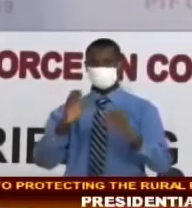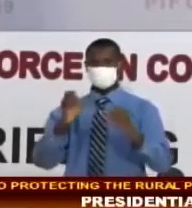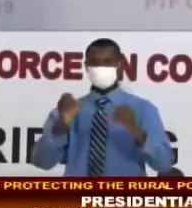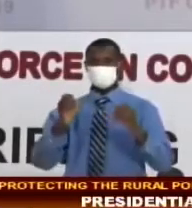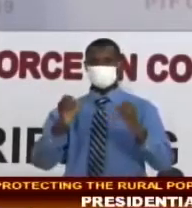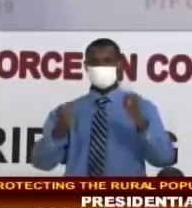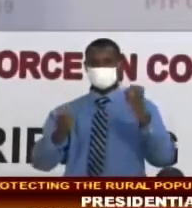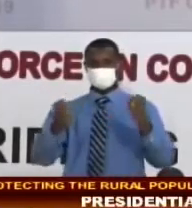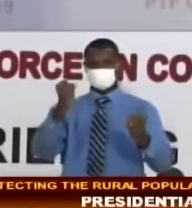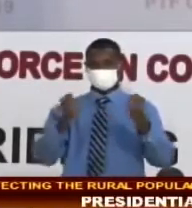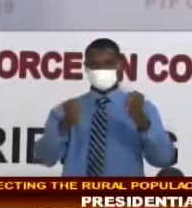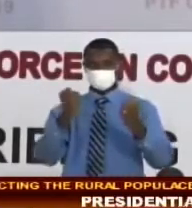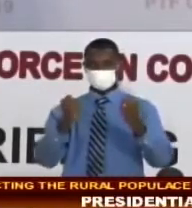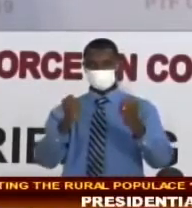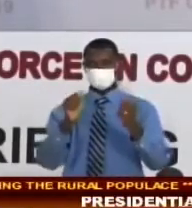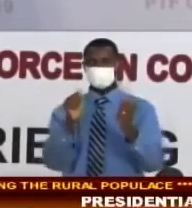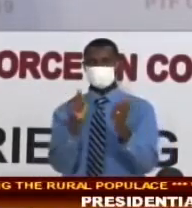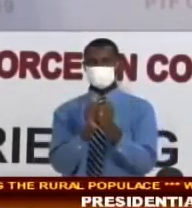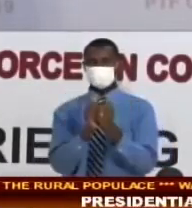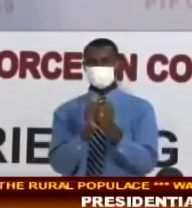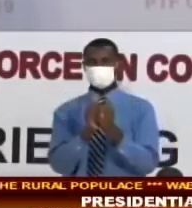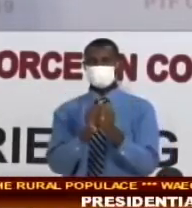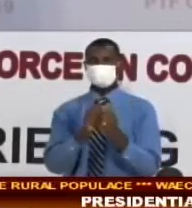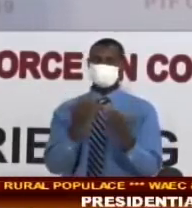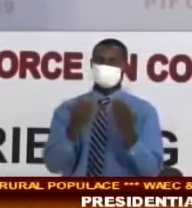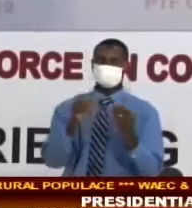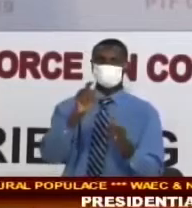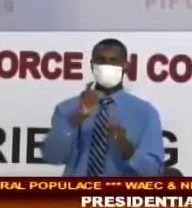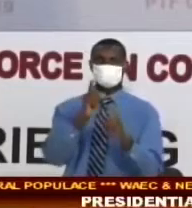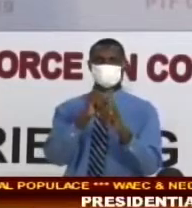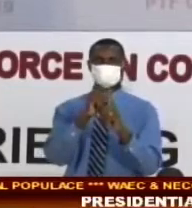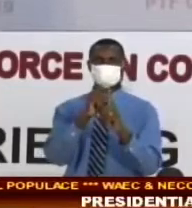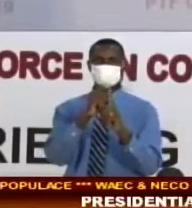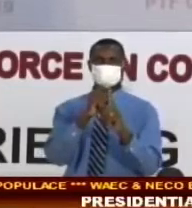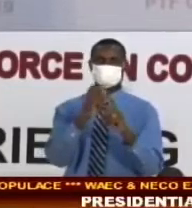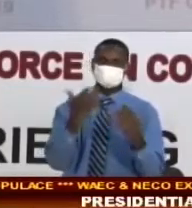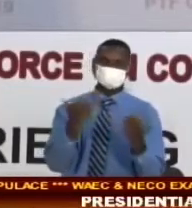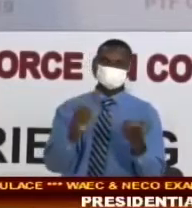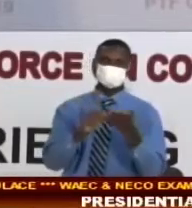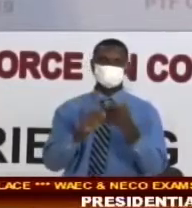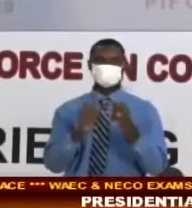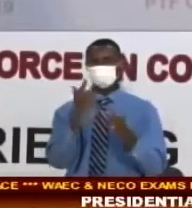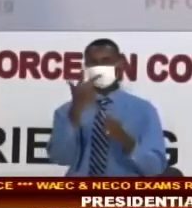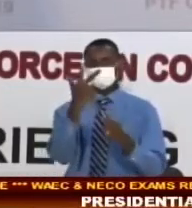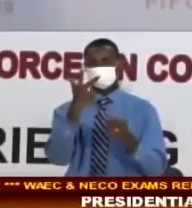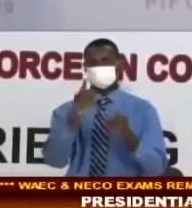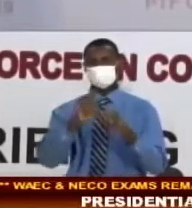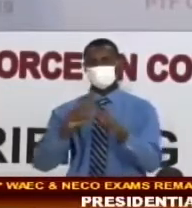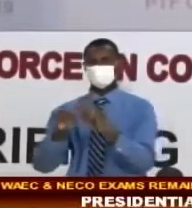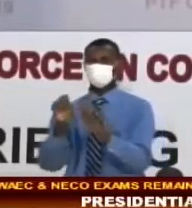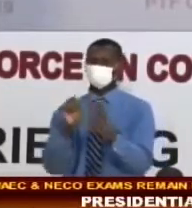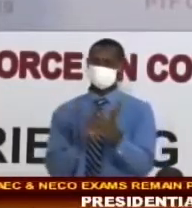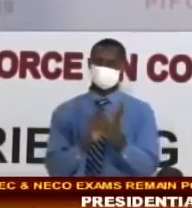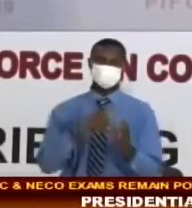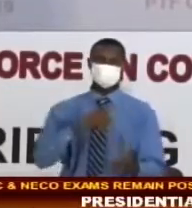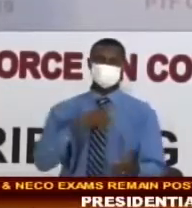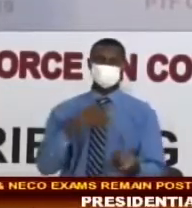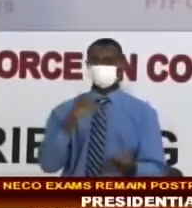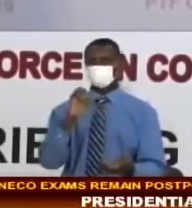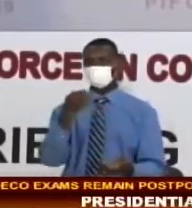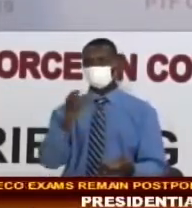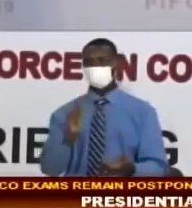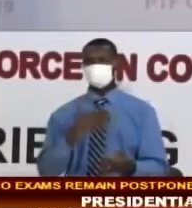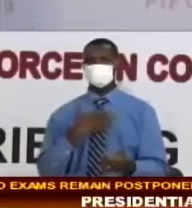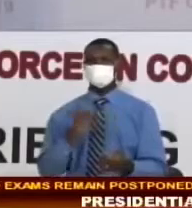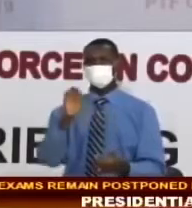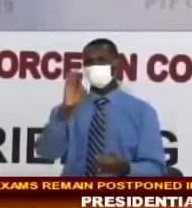3 affected states or locations locked down by the federal government: Lagos, Ogun, and